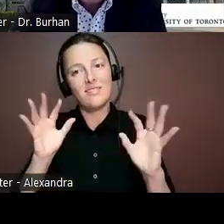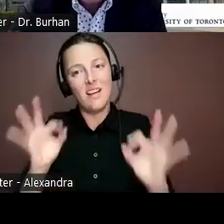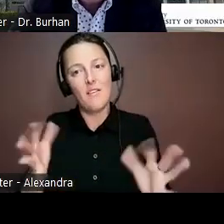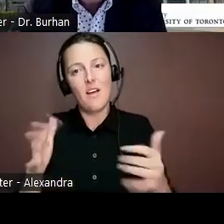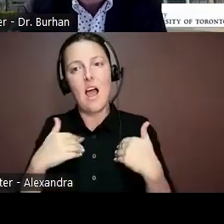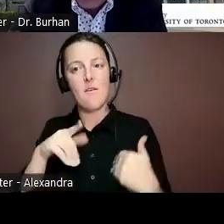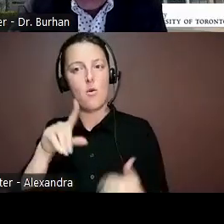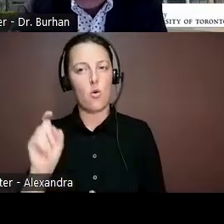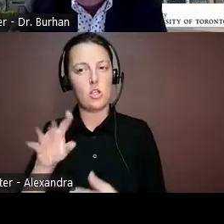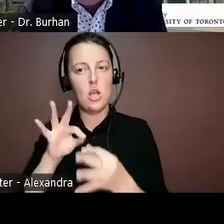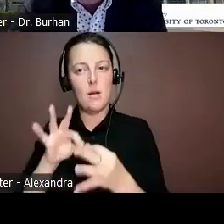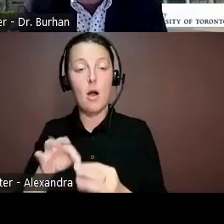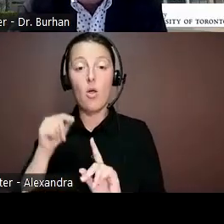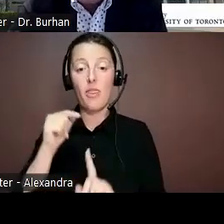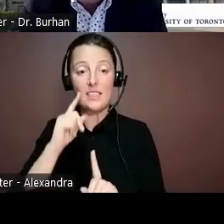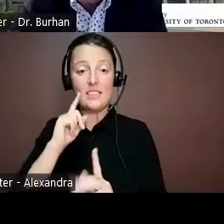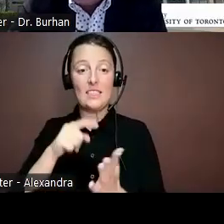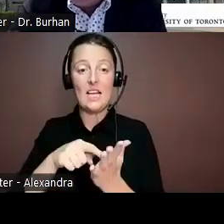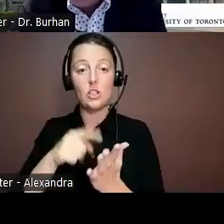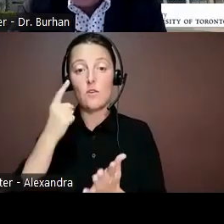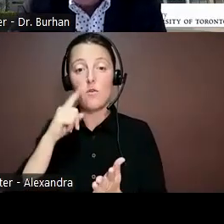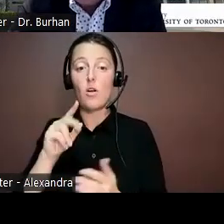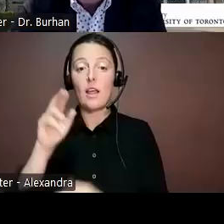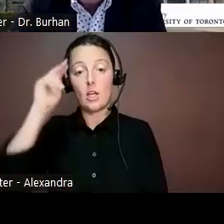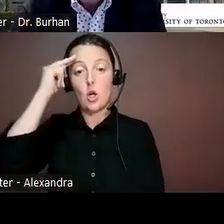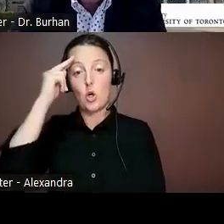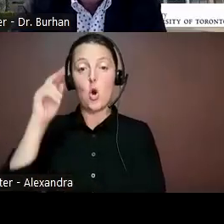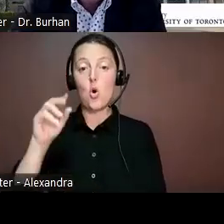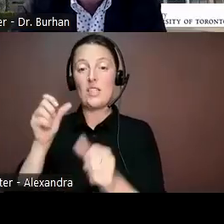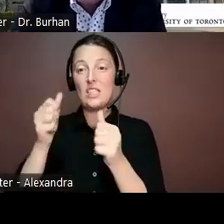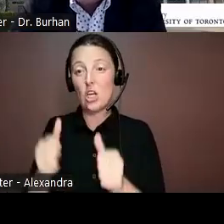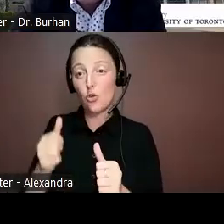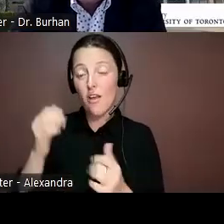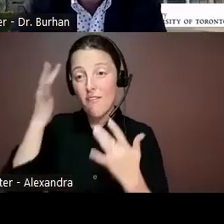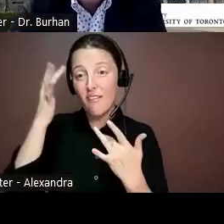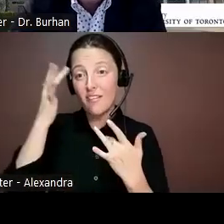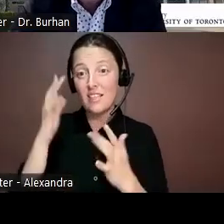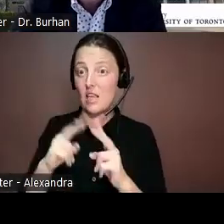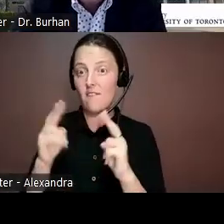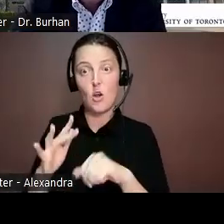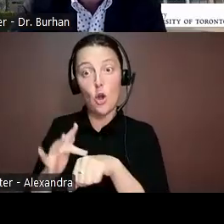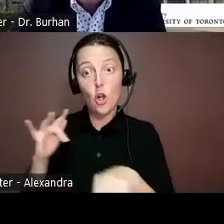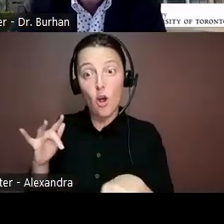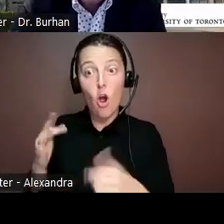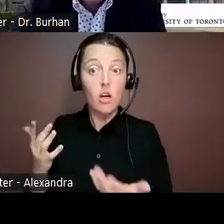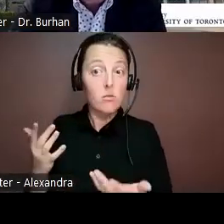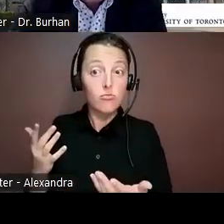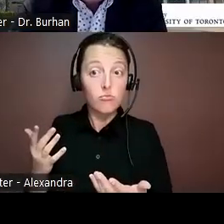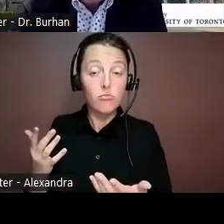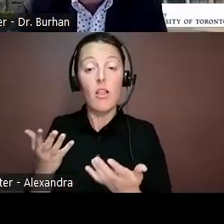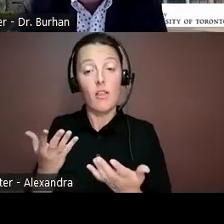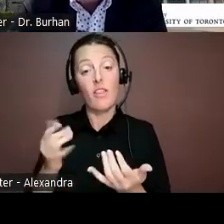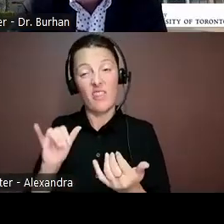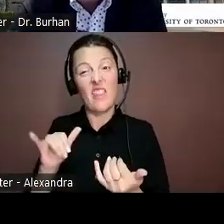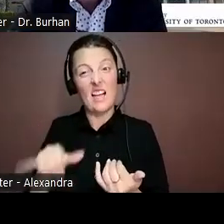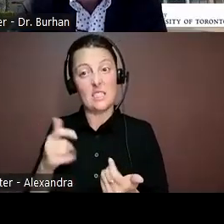a neurodegenerative illness very early on, which is definitely a predominant hypothesis,